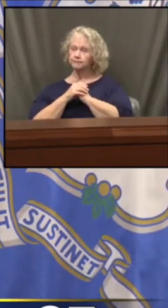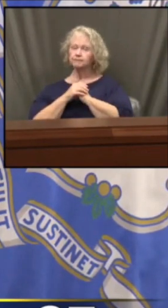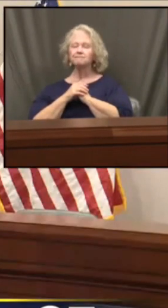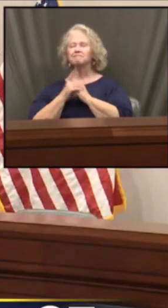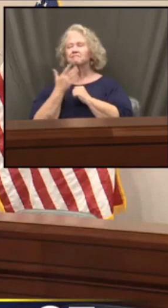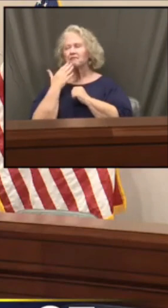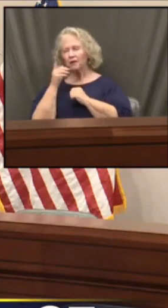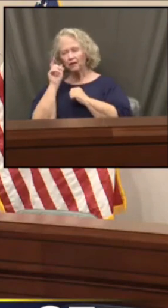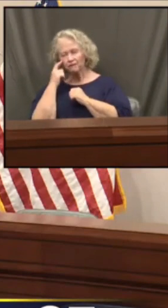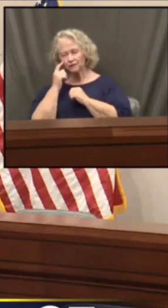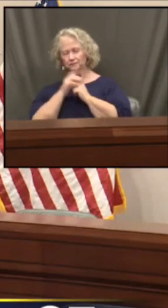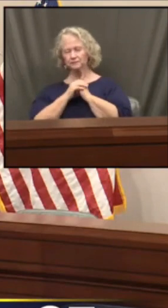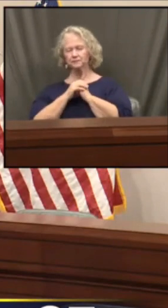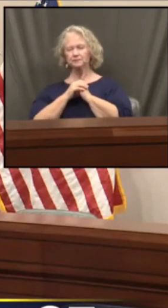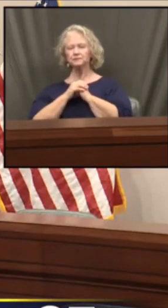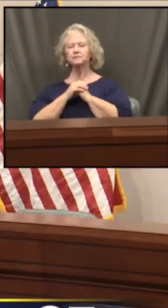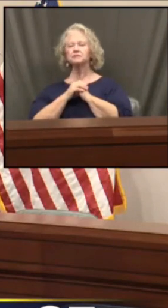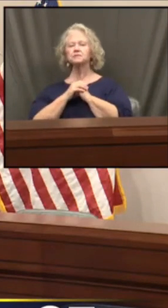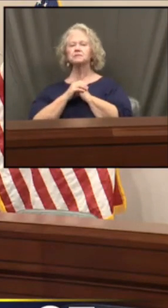Governor, thank you.